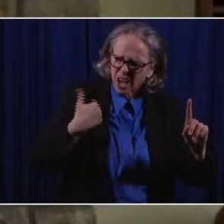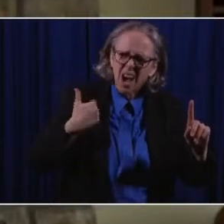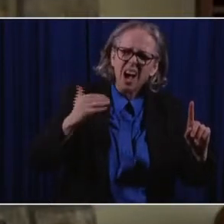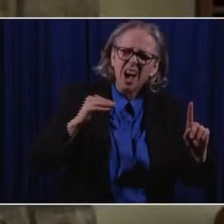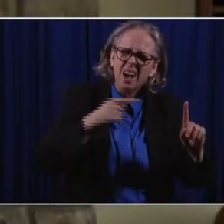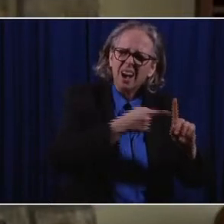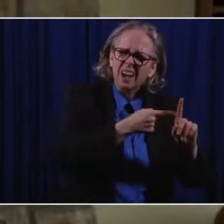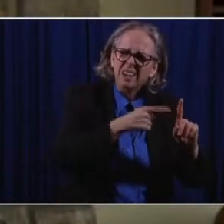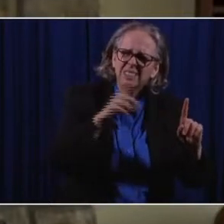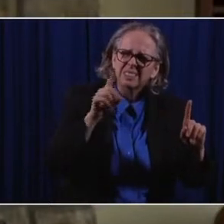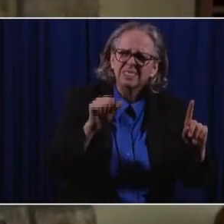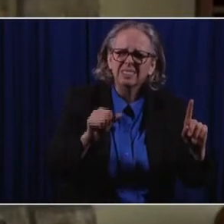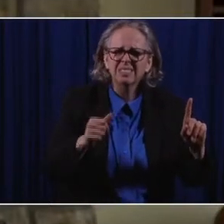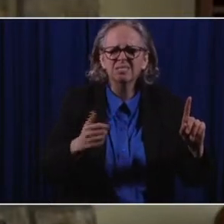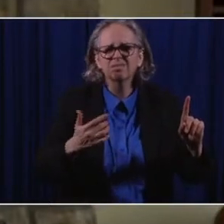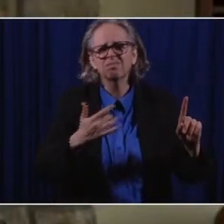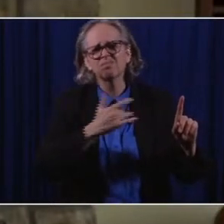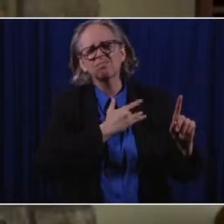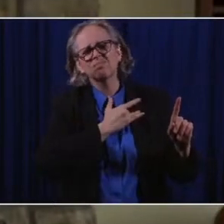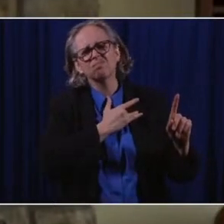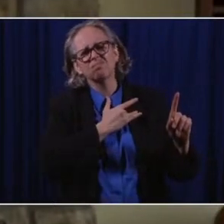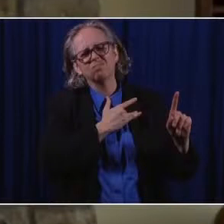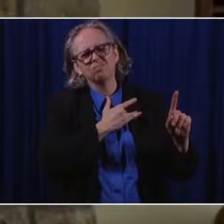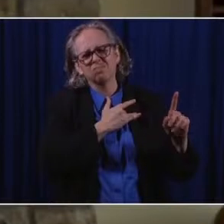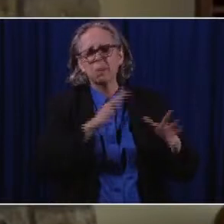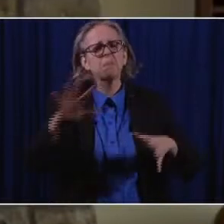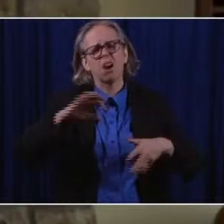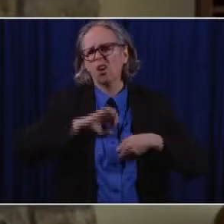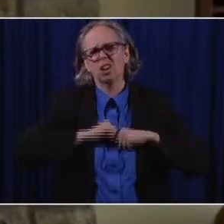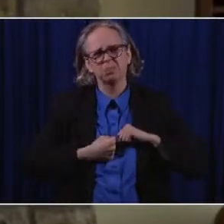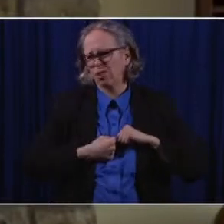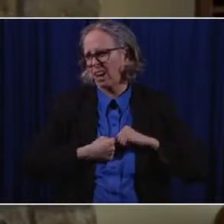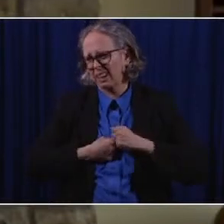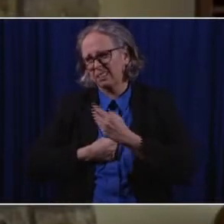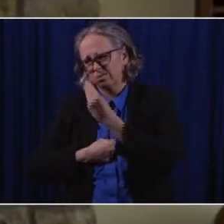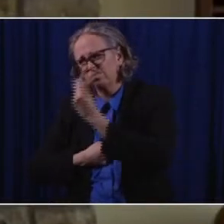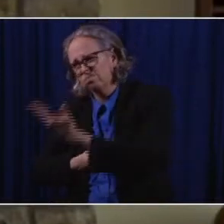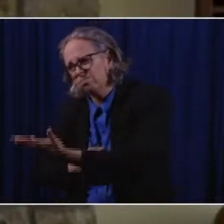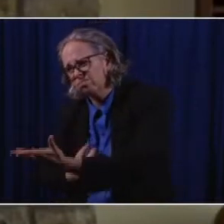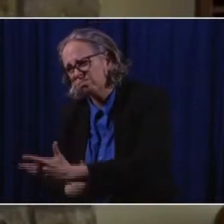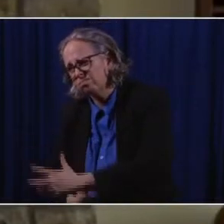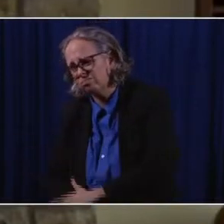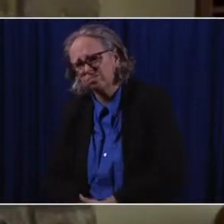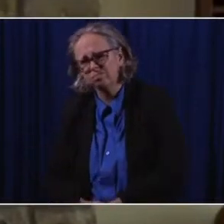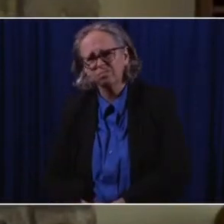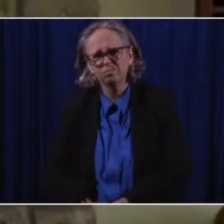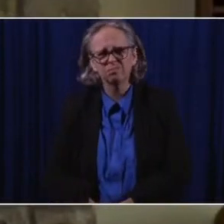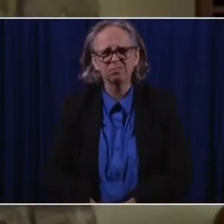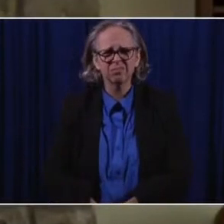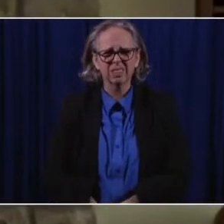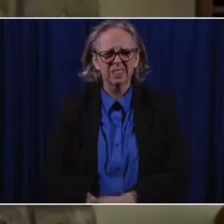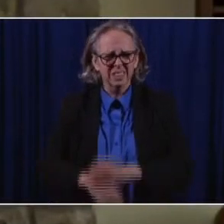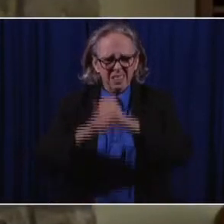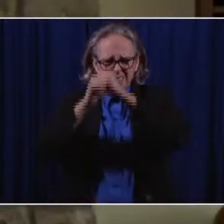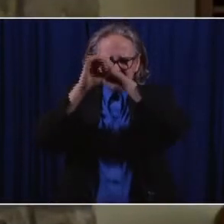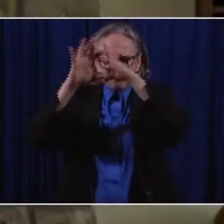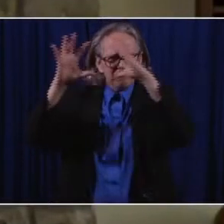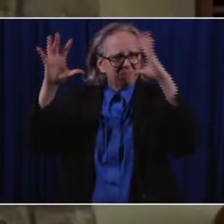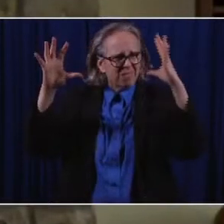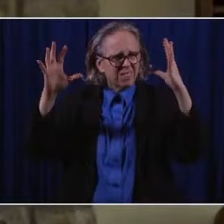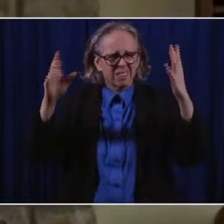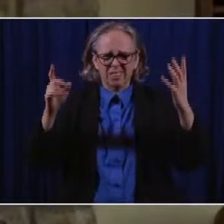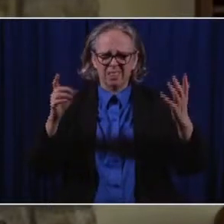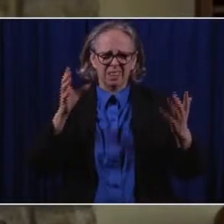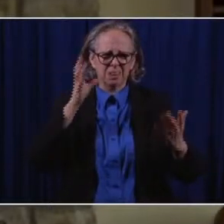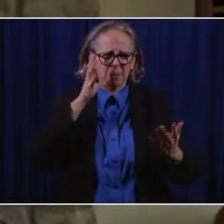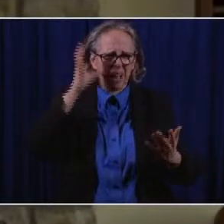just breaks your heart. Particularly if you think you're a parent, you think that's your child in there. It's like,